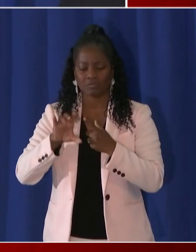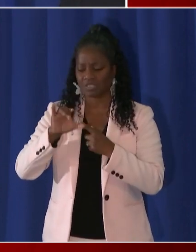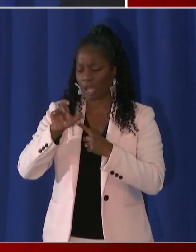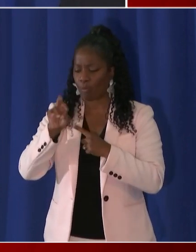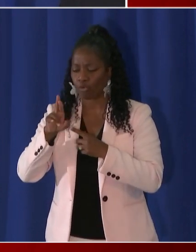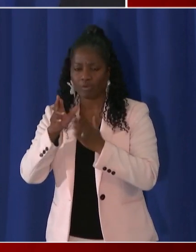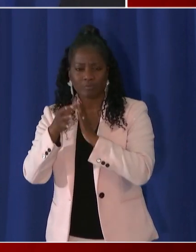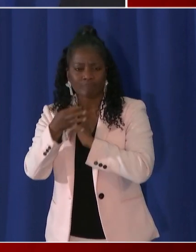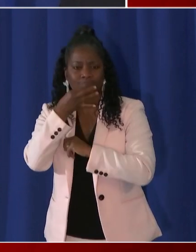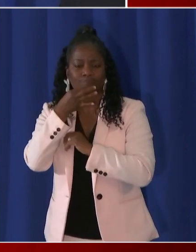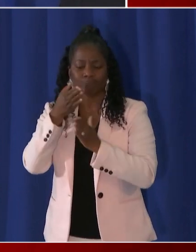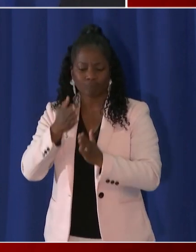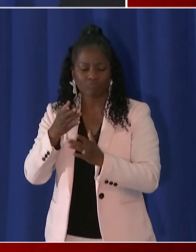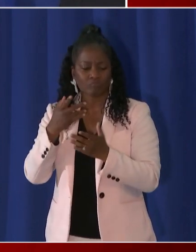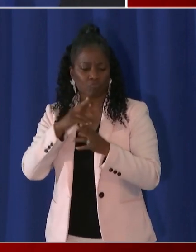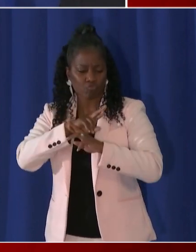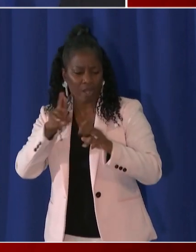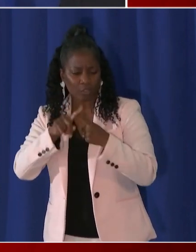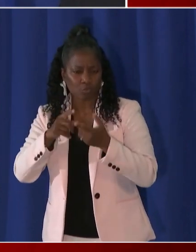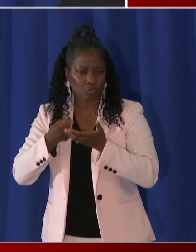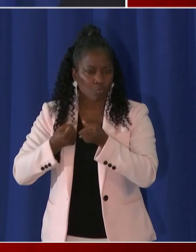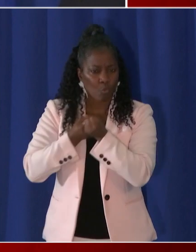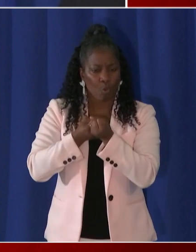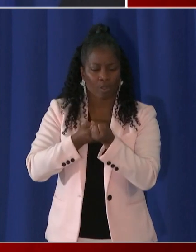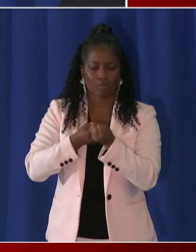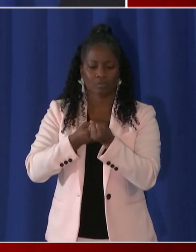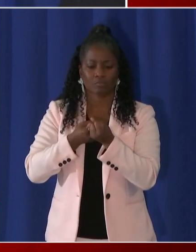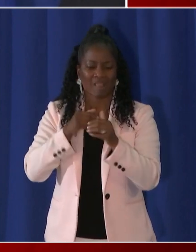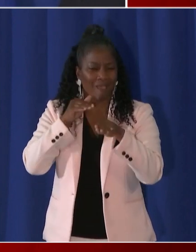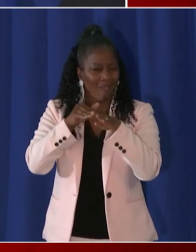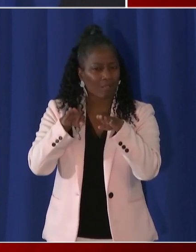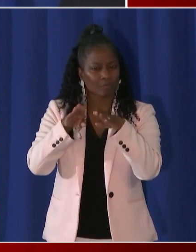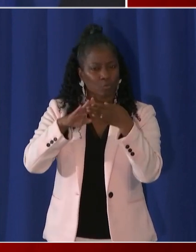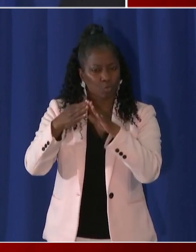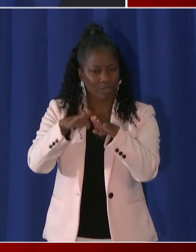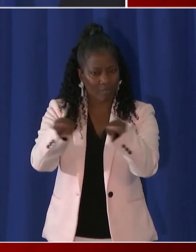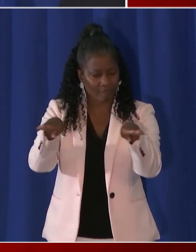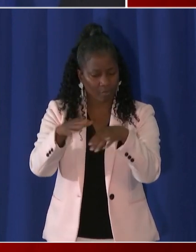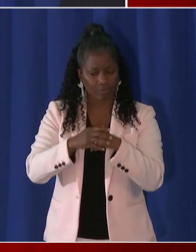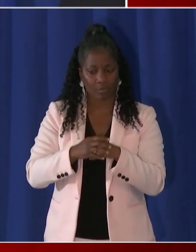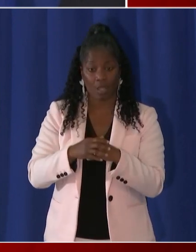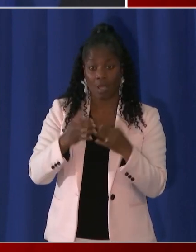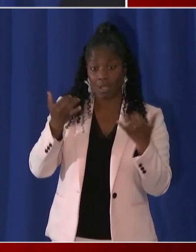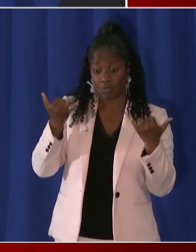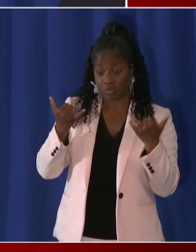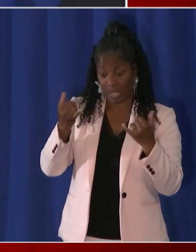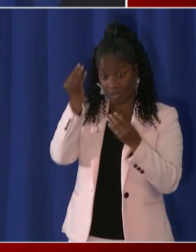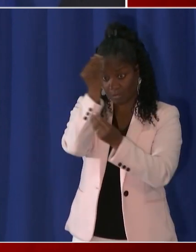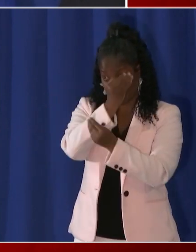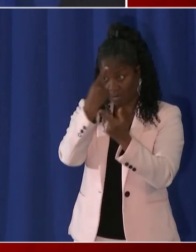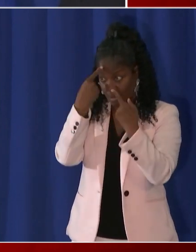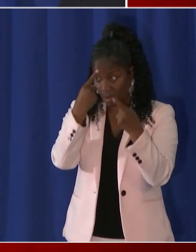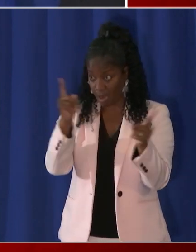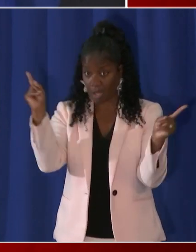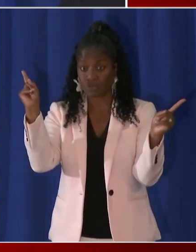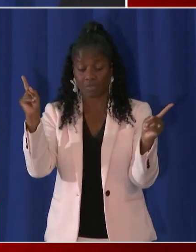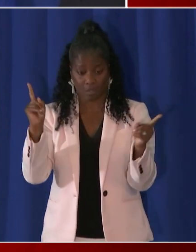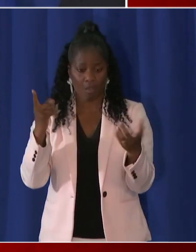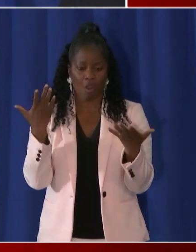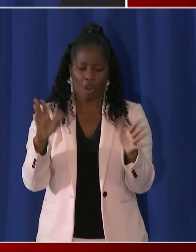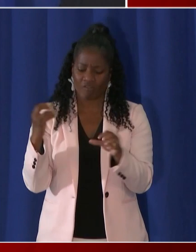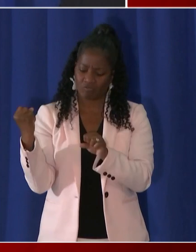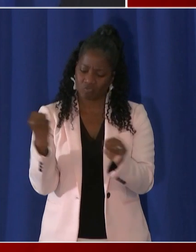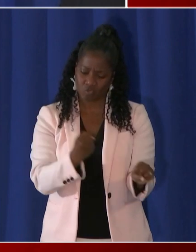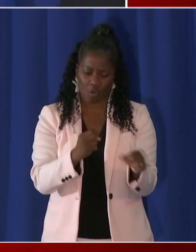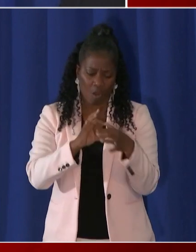ready and willing to support public safety at the community level. Today's announcement formalizes an already robust